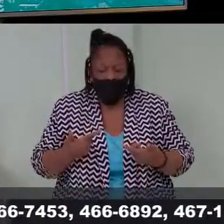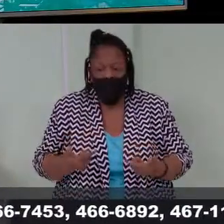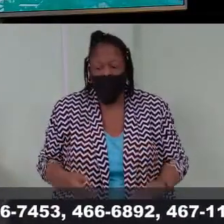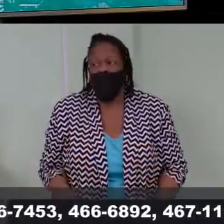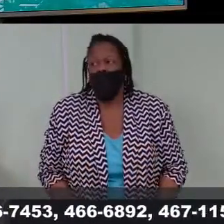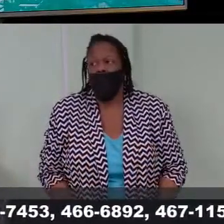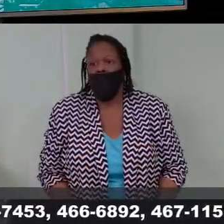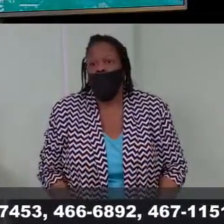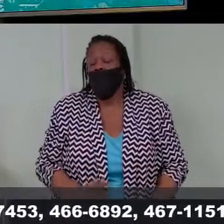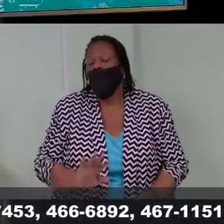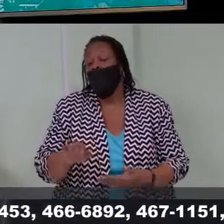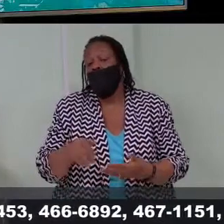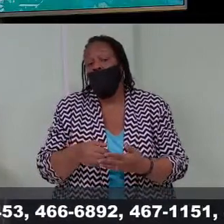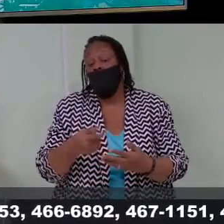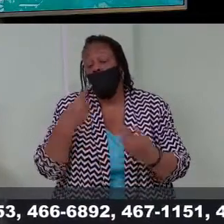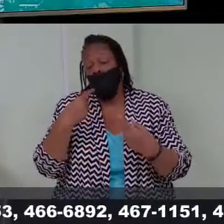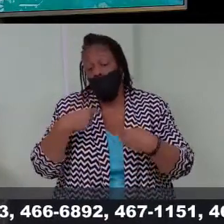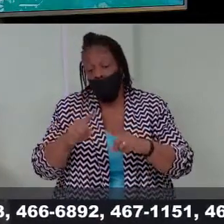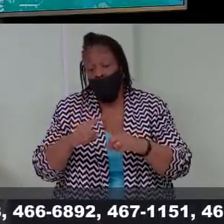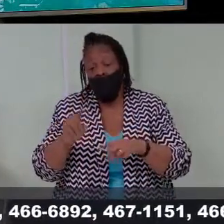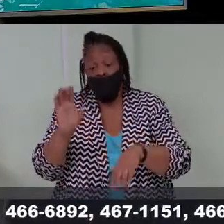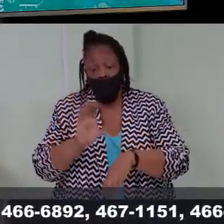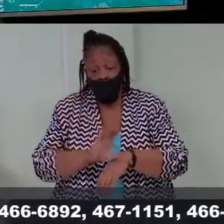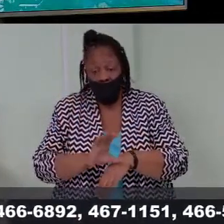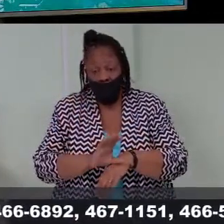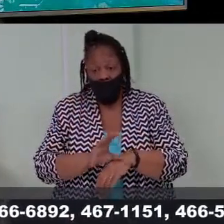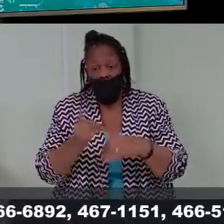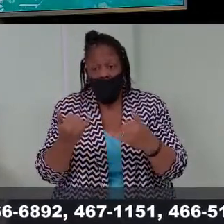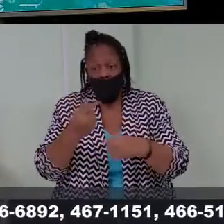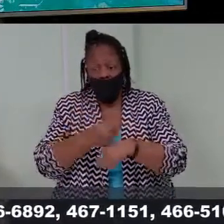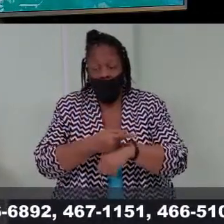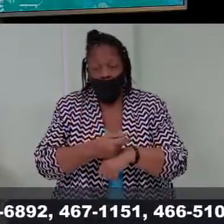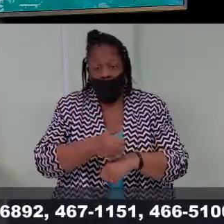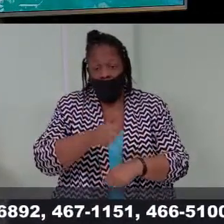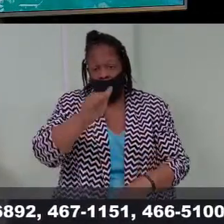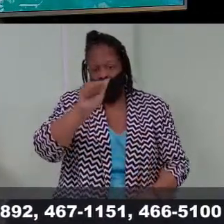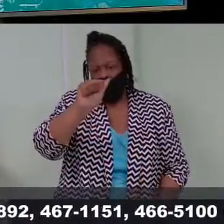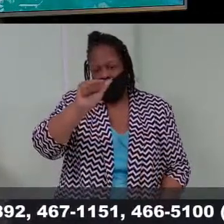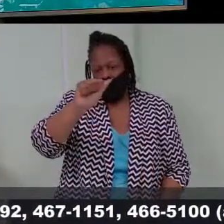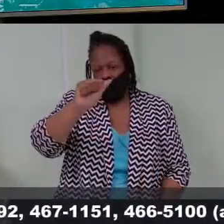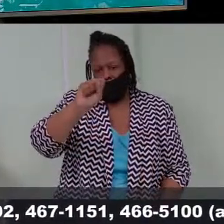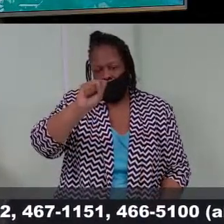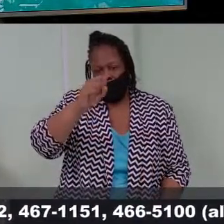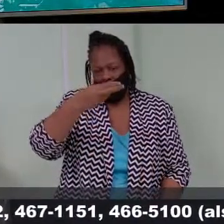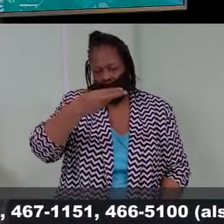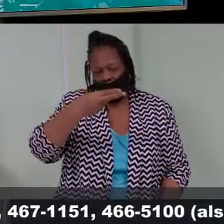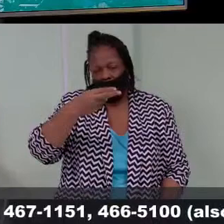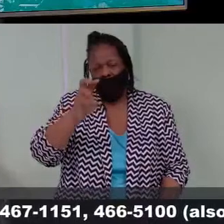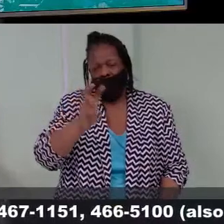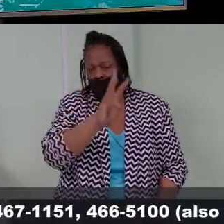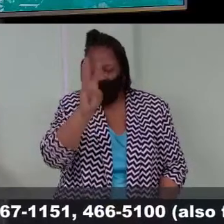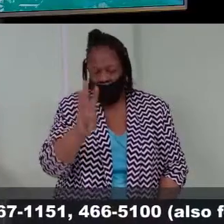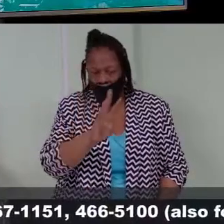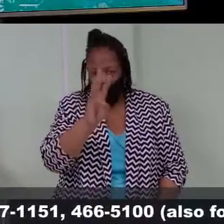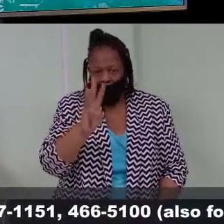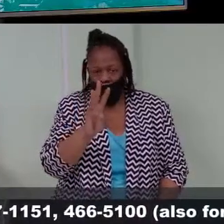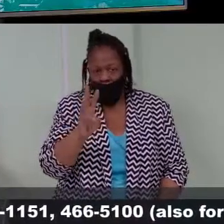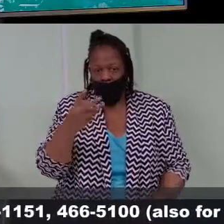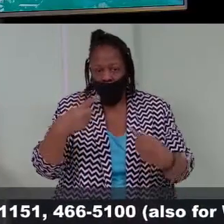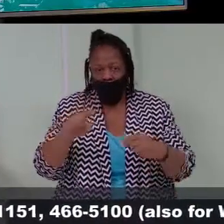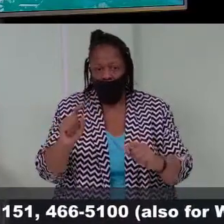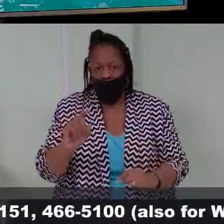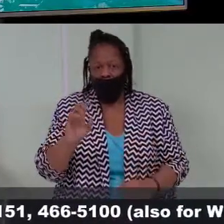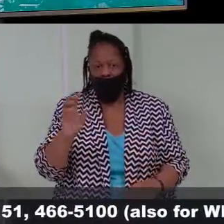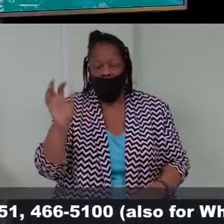of us who go to church and who on today's Ash Wednesday and take the ashes, when the priest give you the